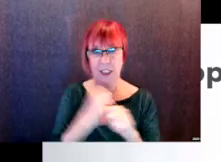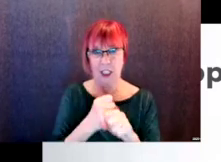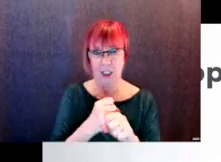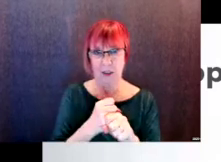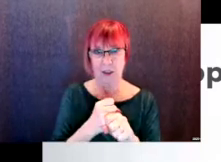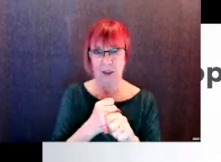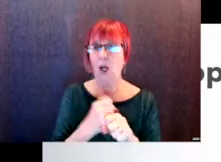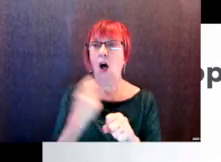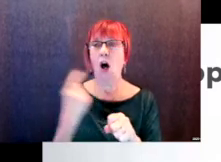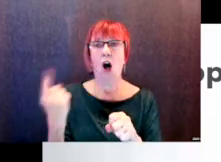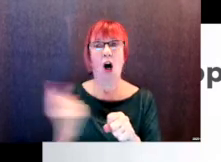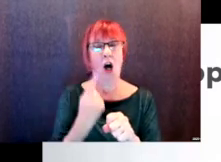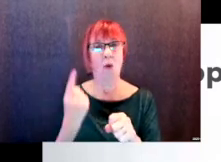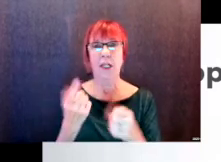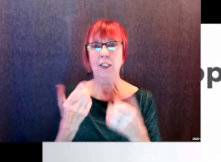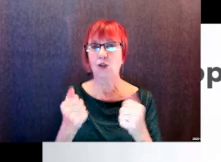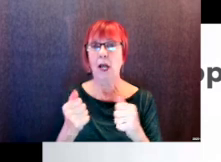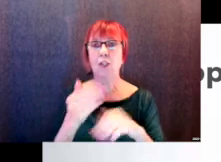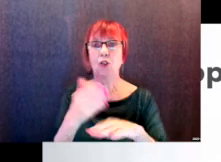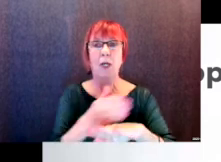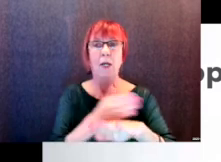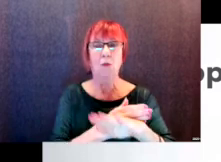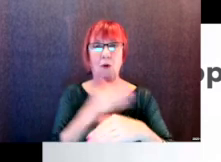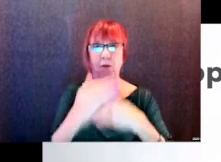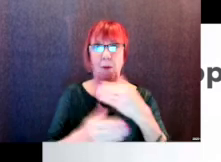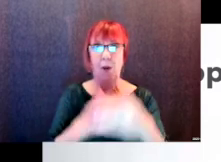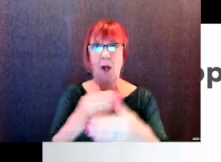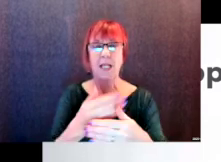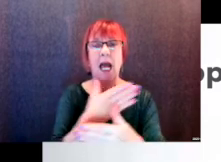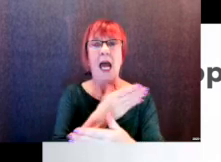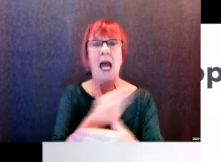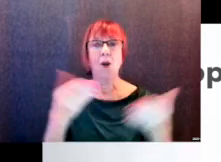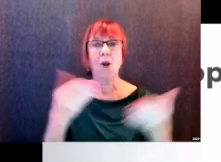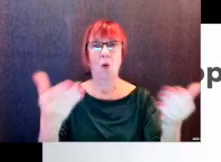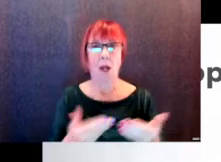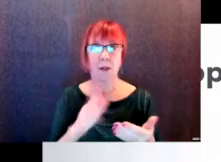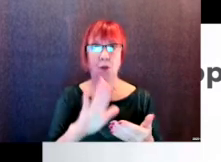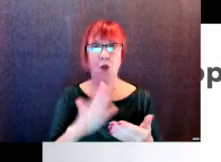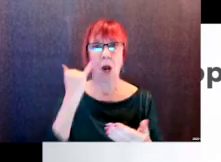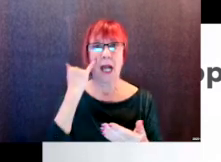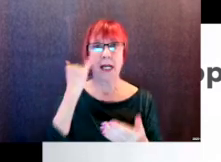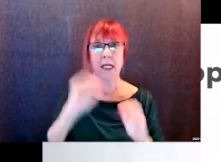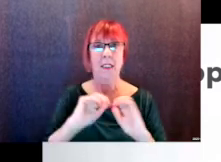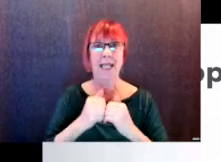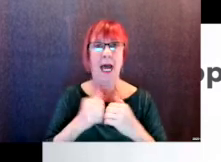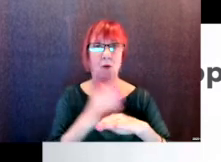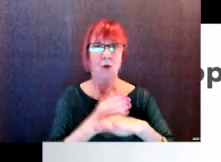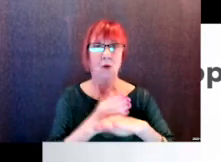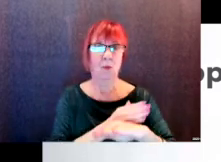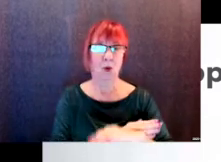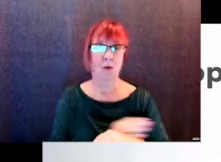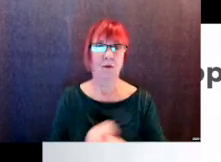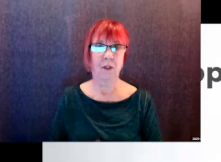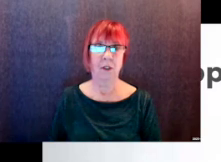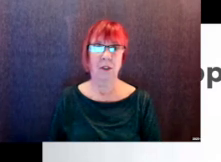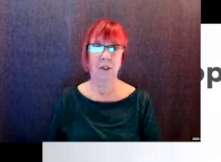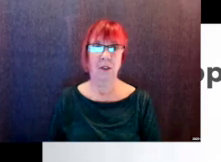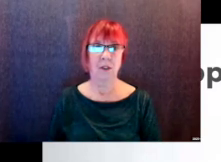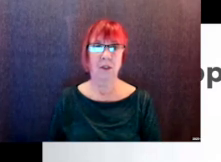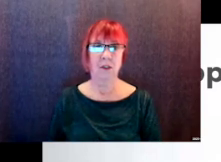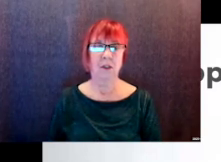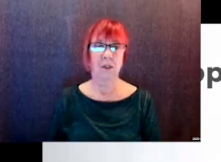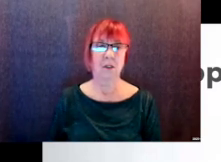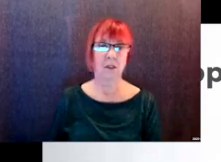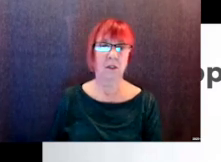that we hold various public meetings with presentation slides and recordings, as well as other handouts